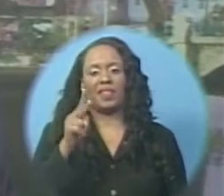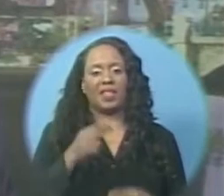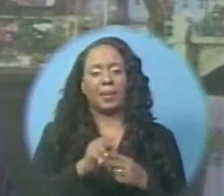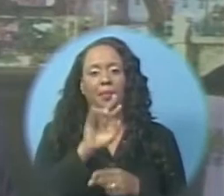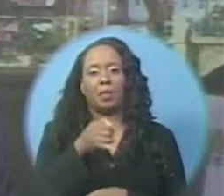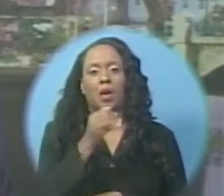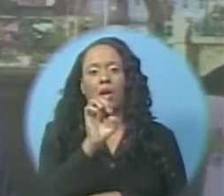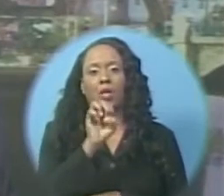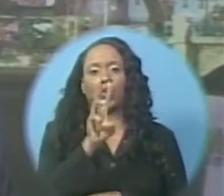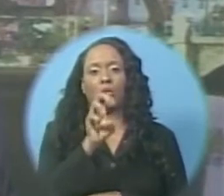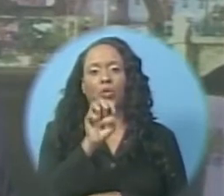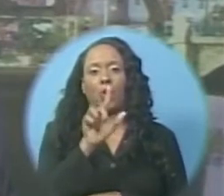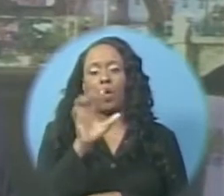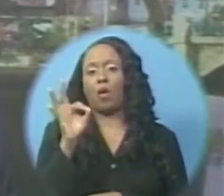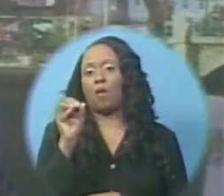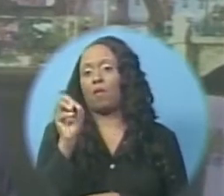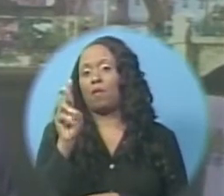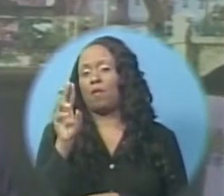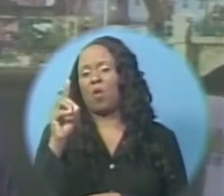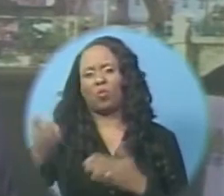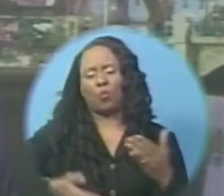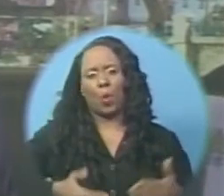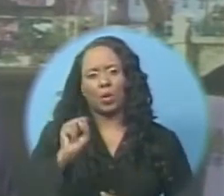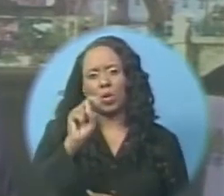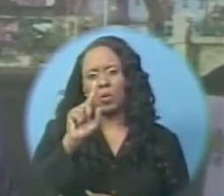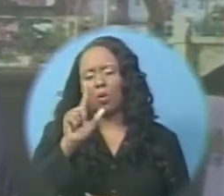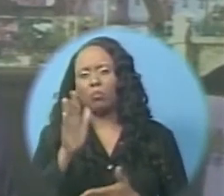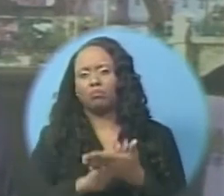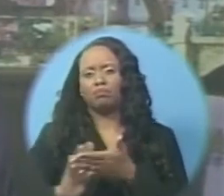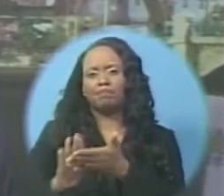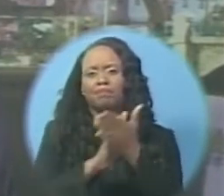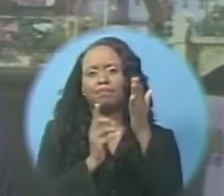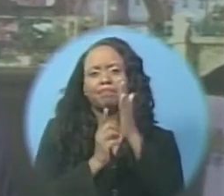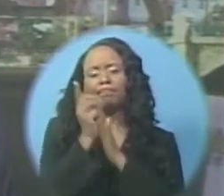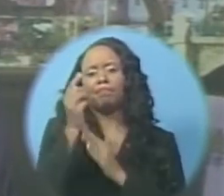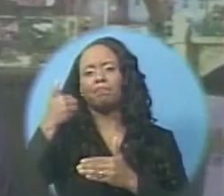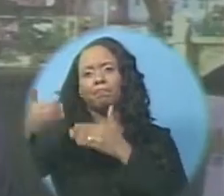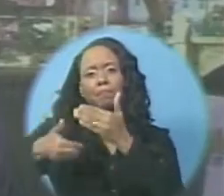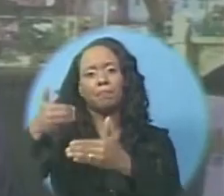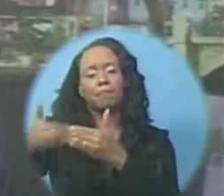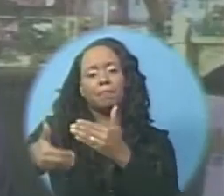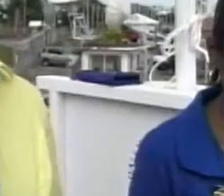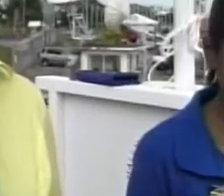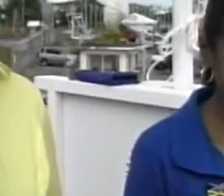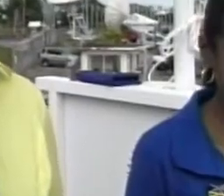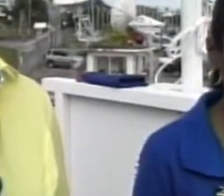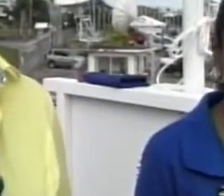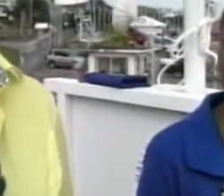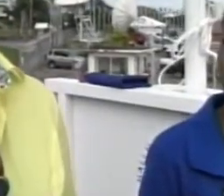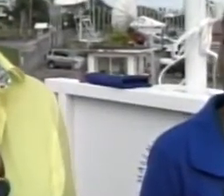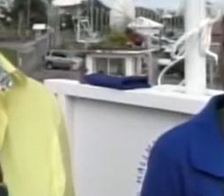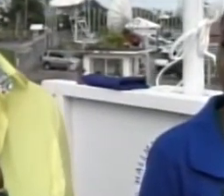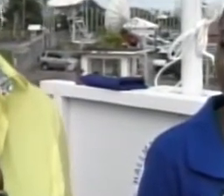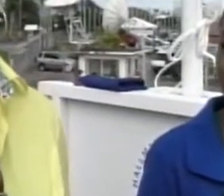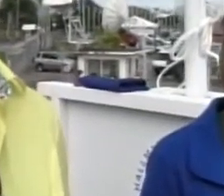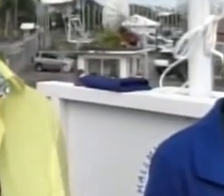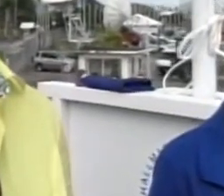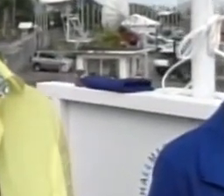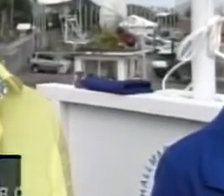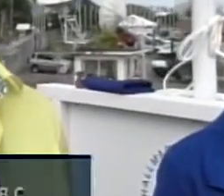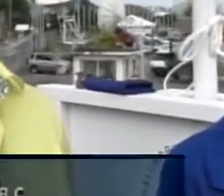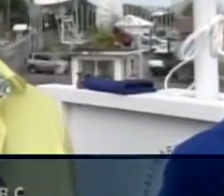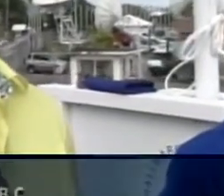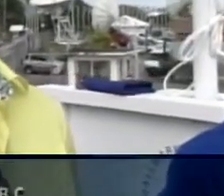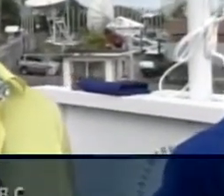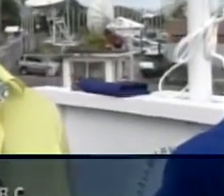Ford, welcomed and thanked Sol, praising its growth and innovation over the years. We at the CBC are so happy to partner